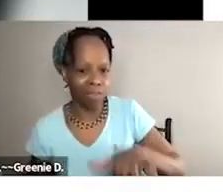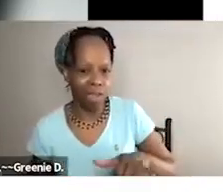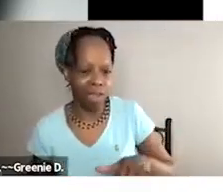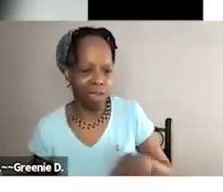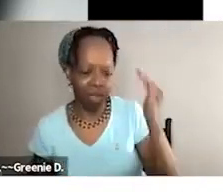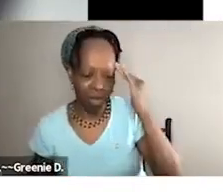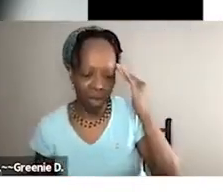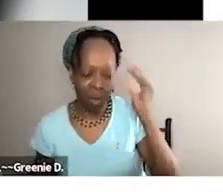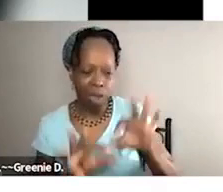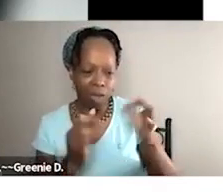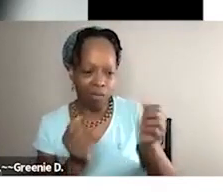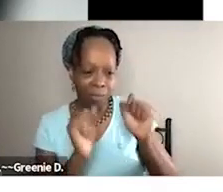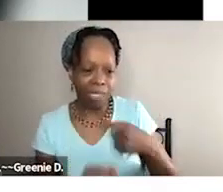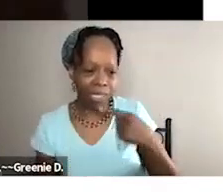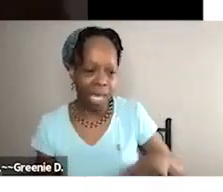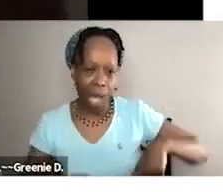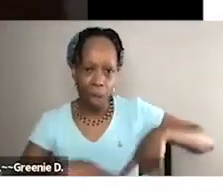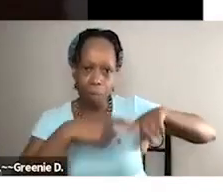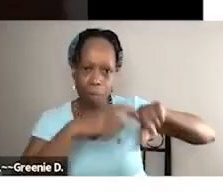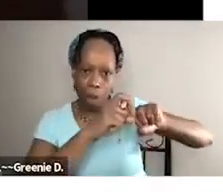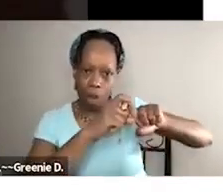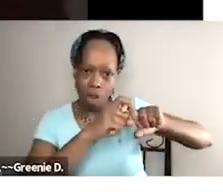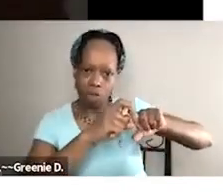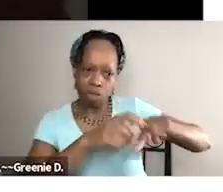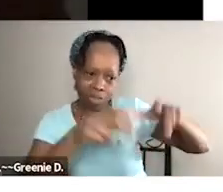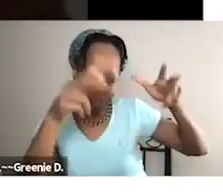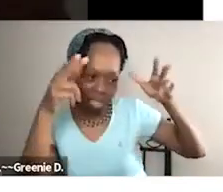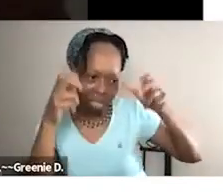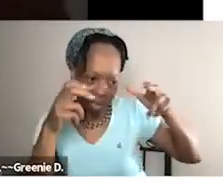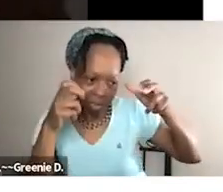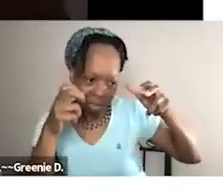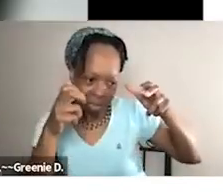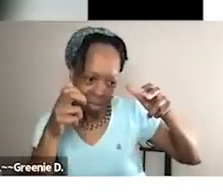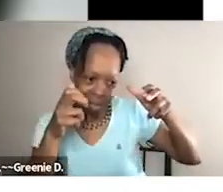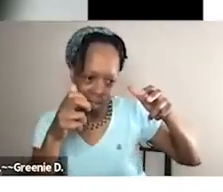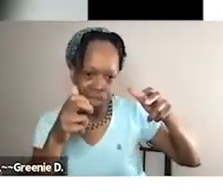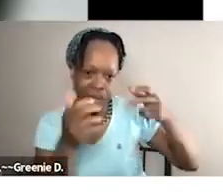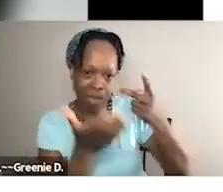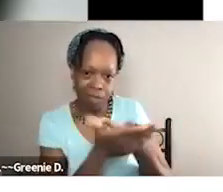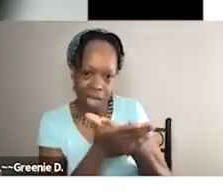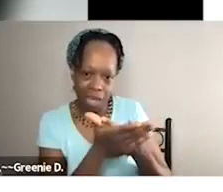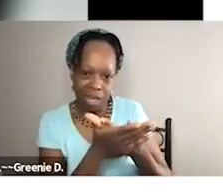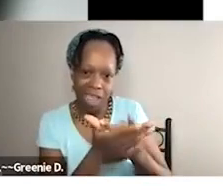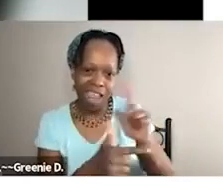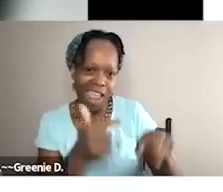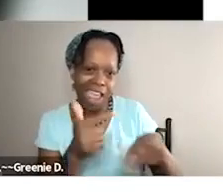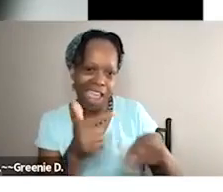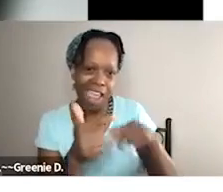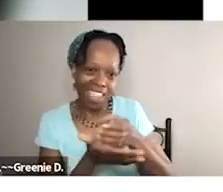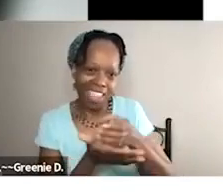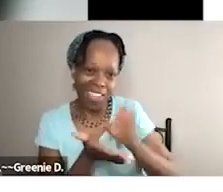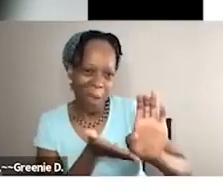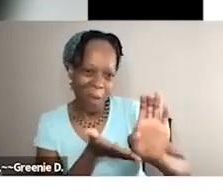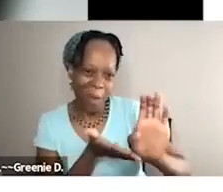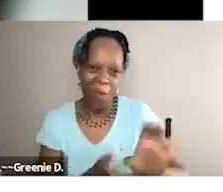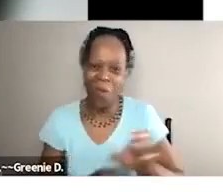validate, mm-hmm. then empower, right? Absolutely. Anyone can write that down and take notes for that if you want to use it later.